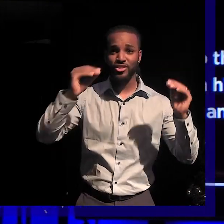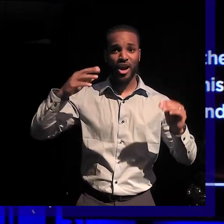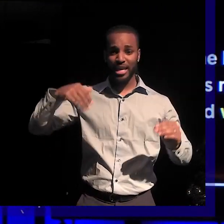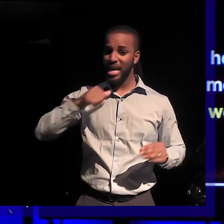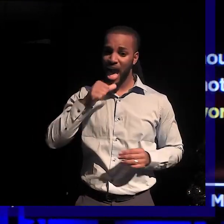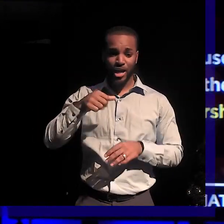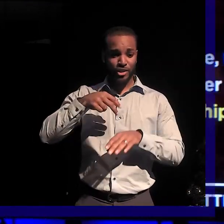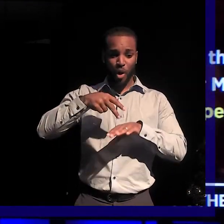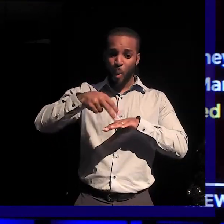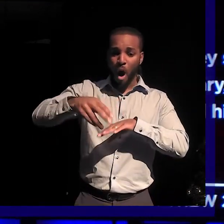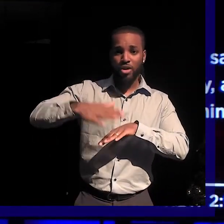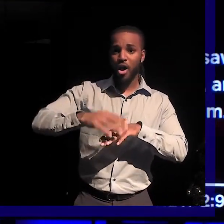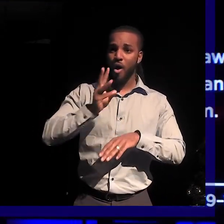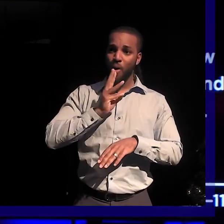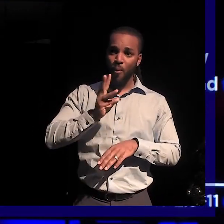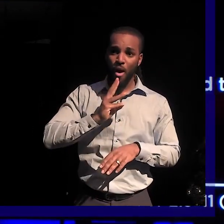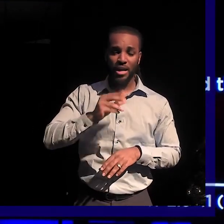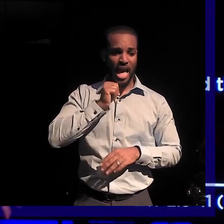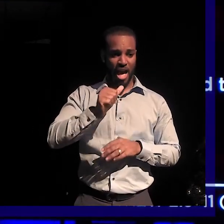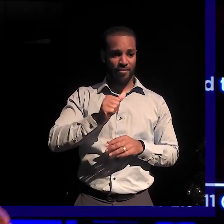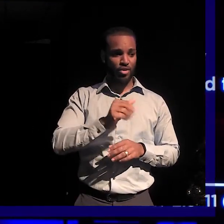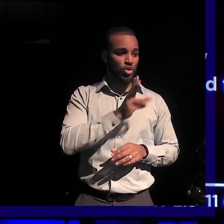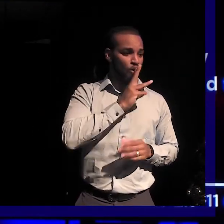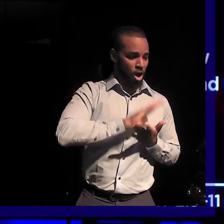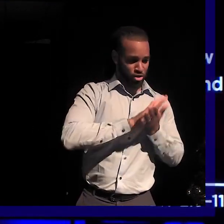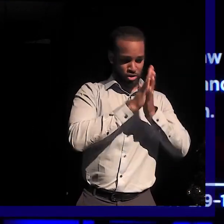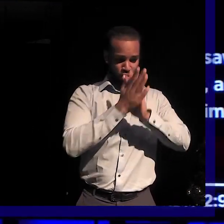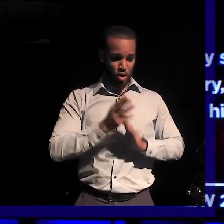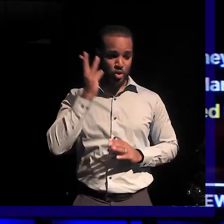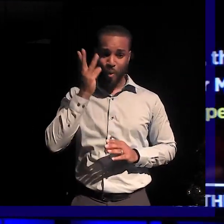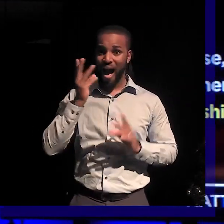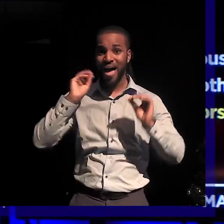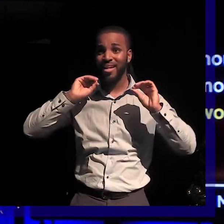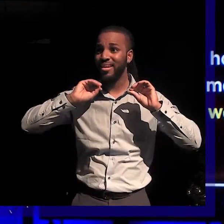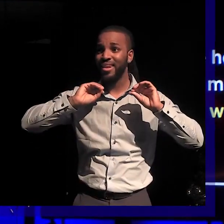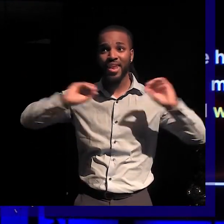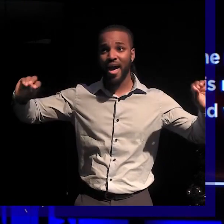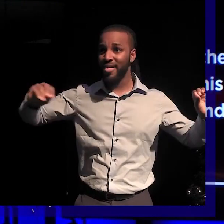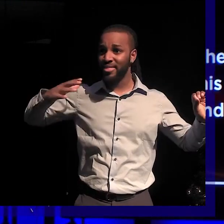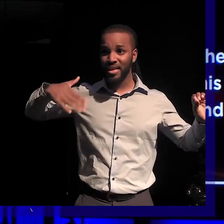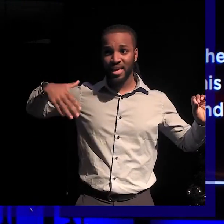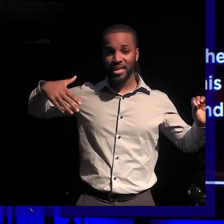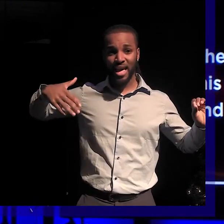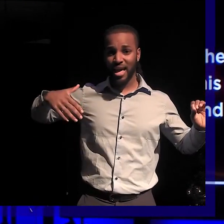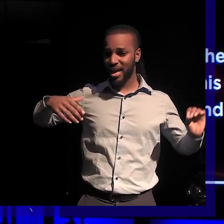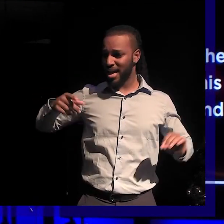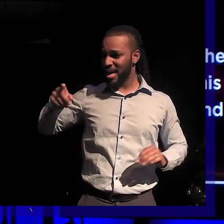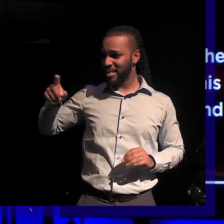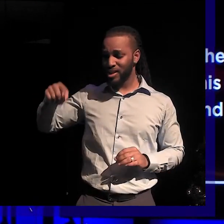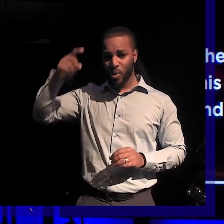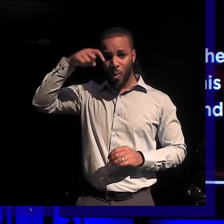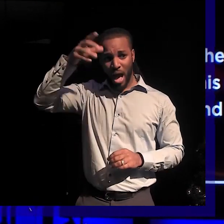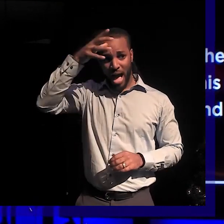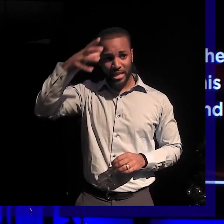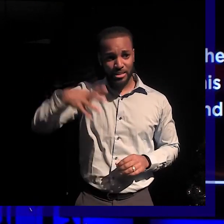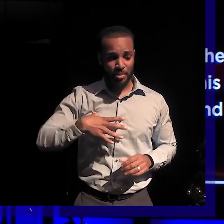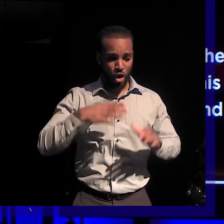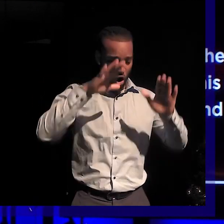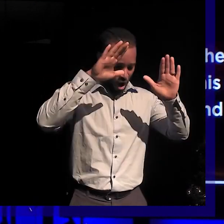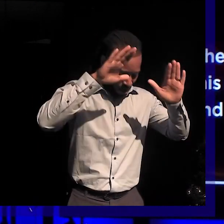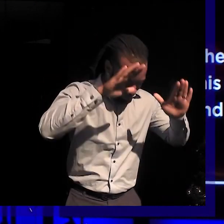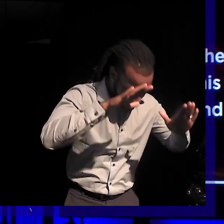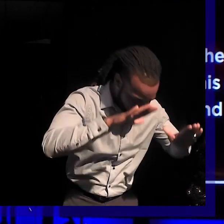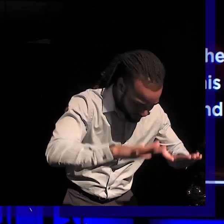walked on water yet. He had not turned water into wine. He had done nothing yet. And they're on their